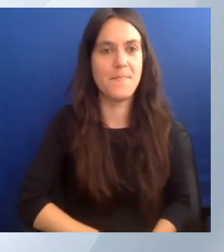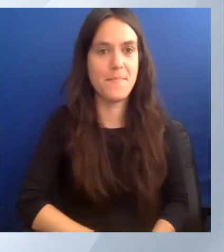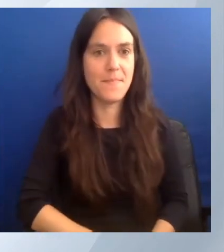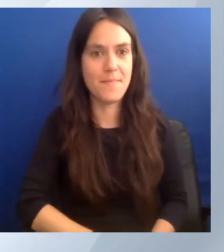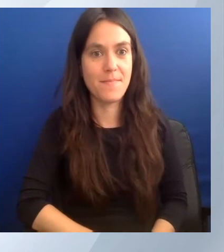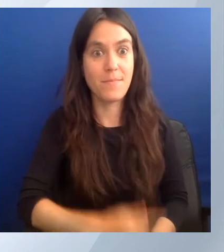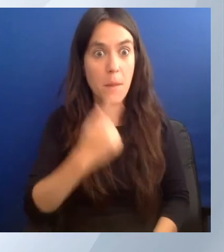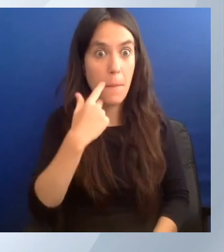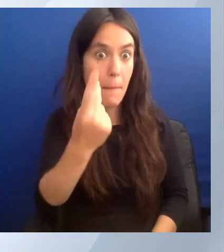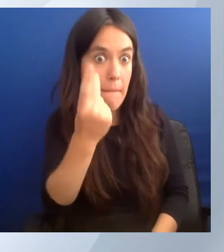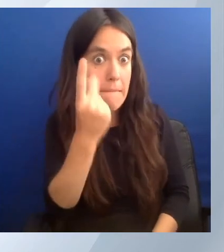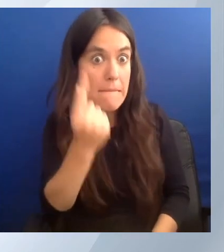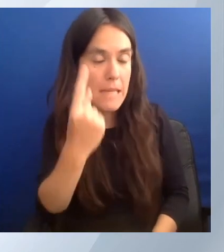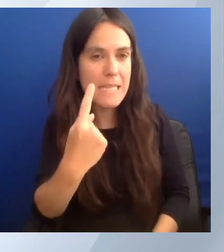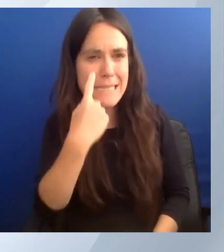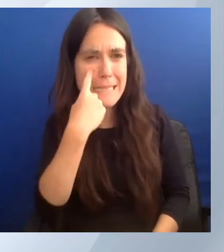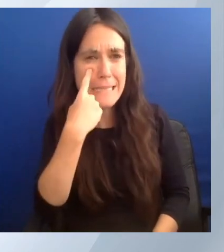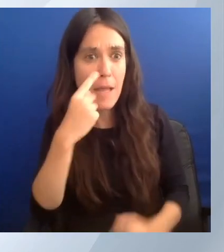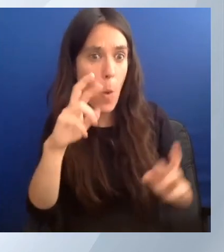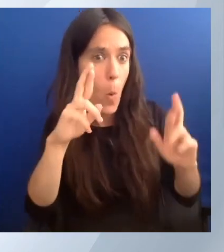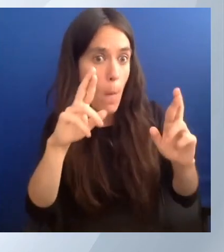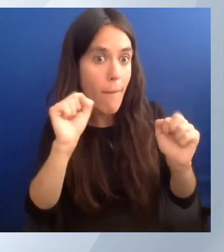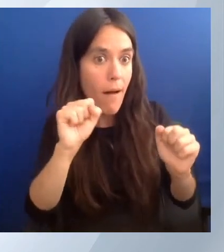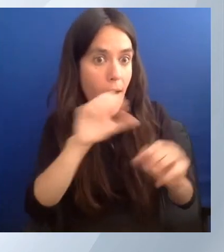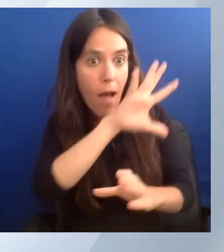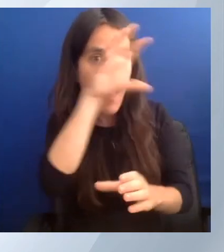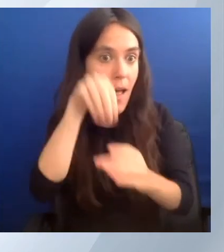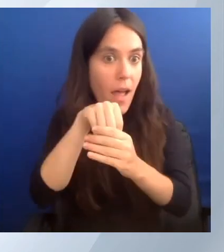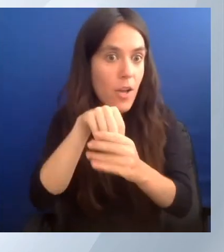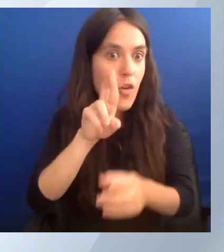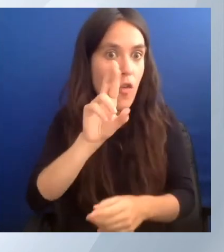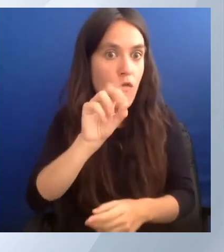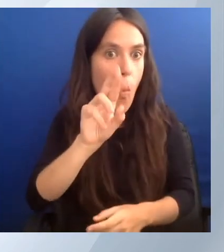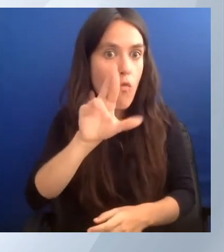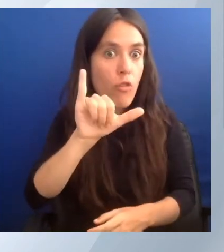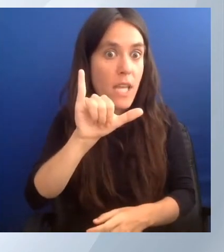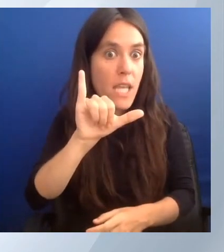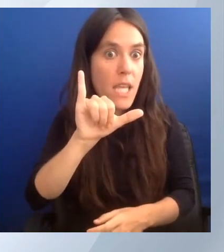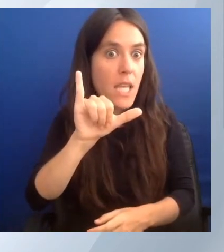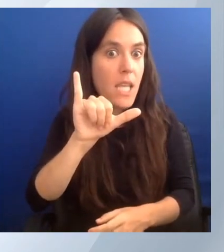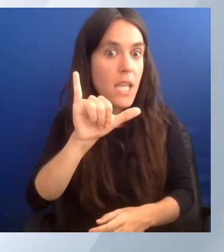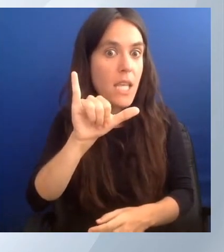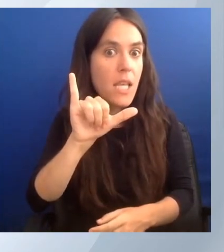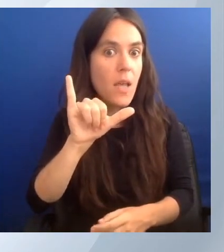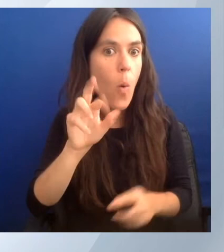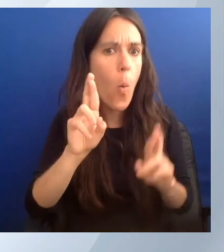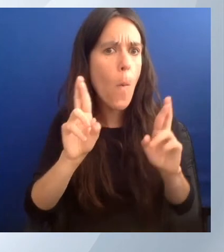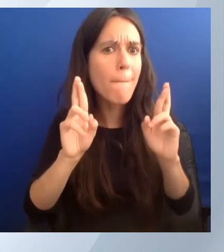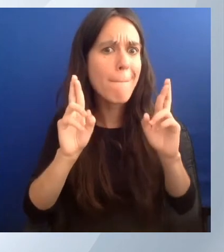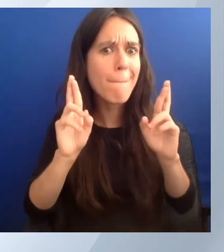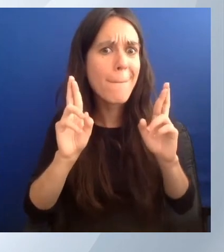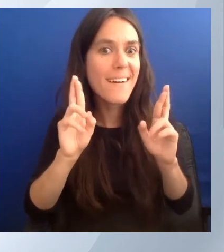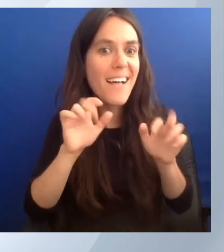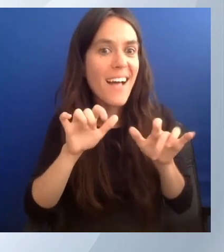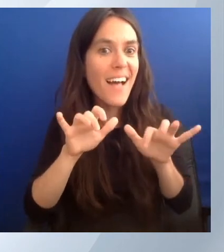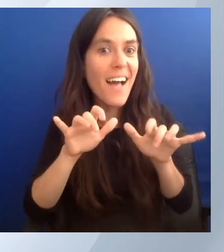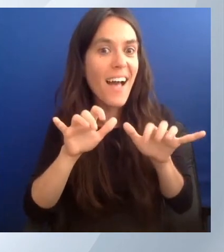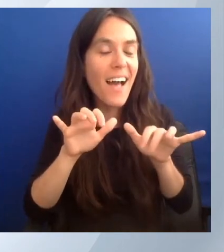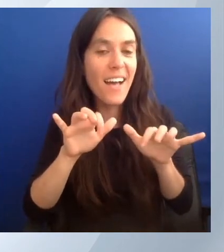I can show you that Rory is actually in my queue. So I'm just going to try and quickly get through to my storage